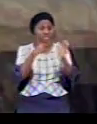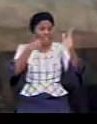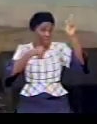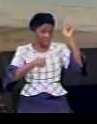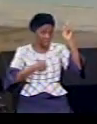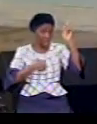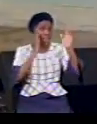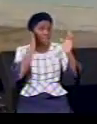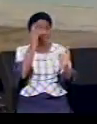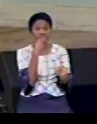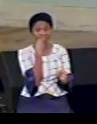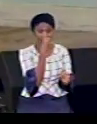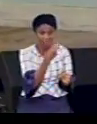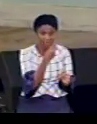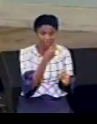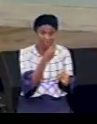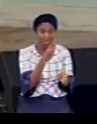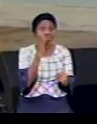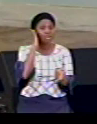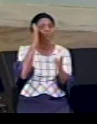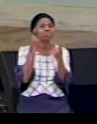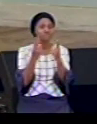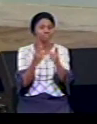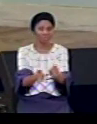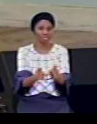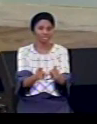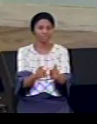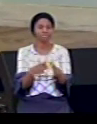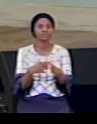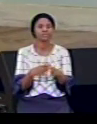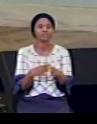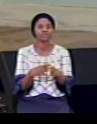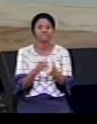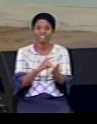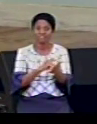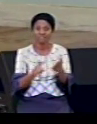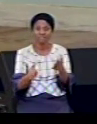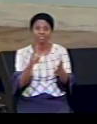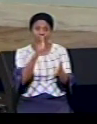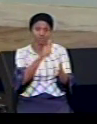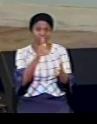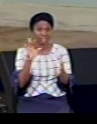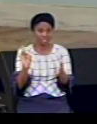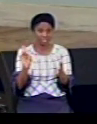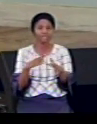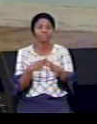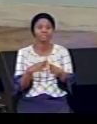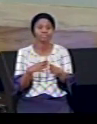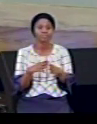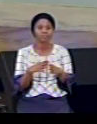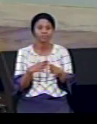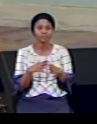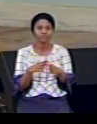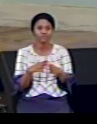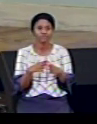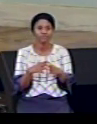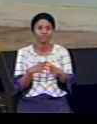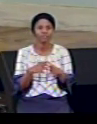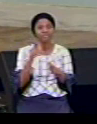shall speak shall come to pass. Verse 28, therefore